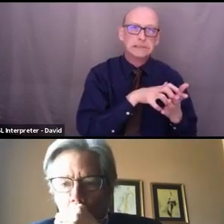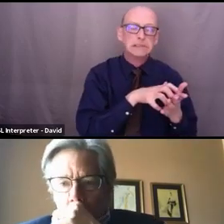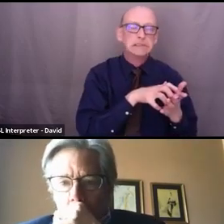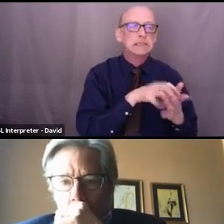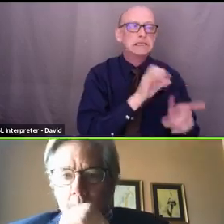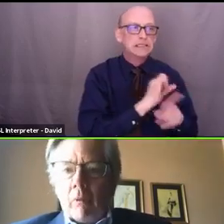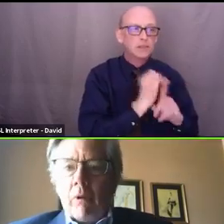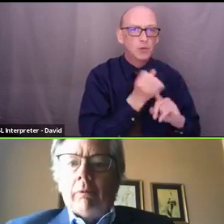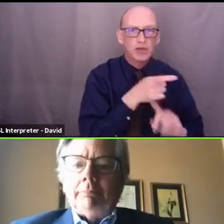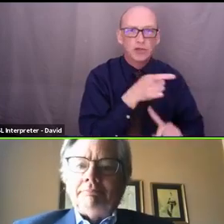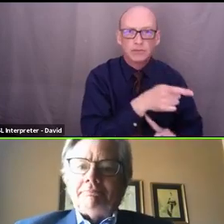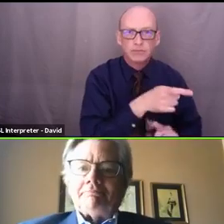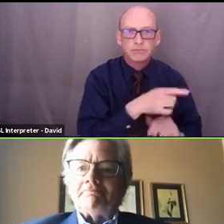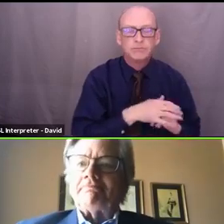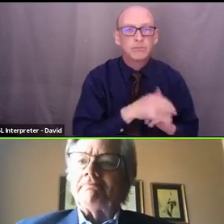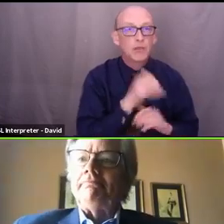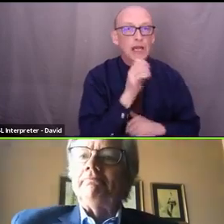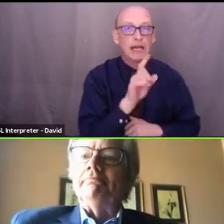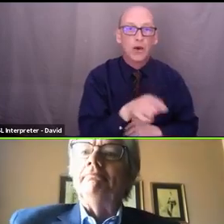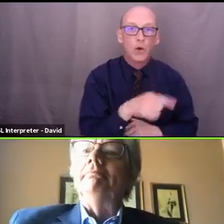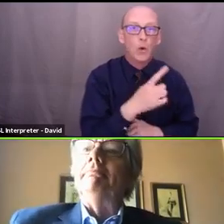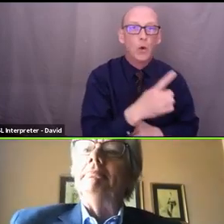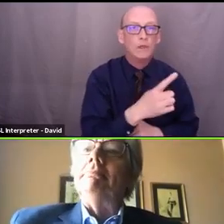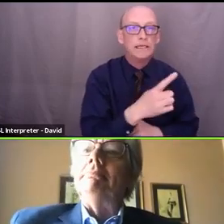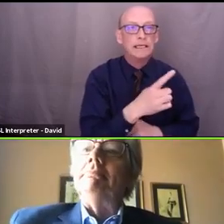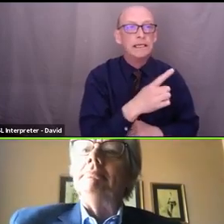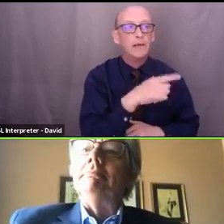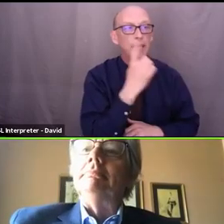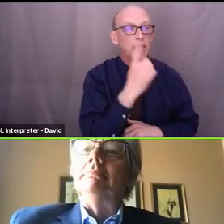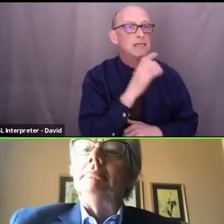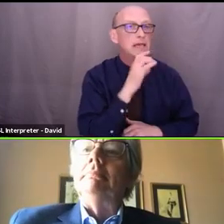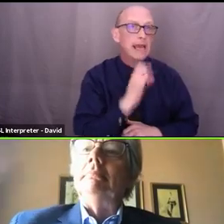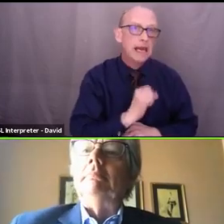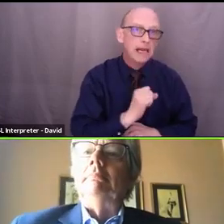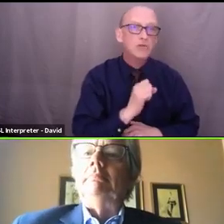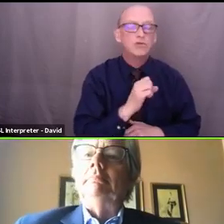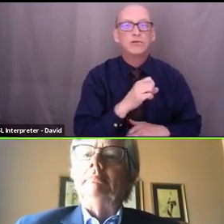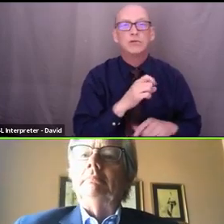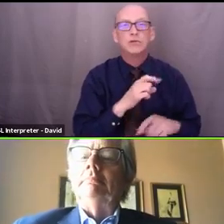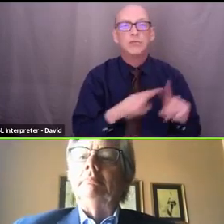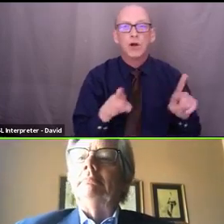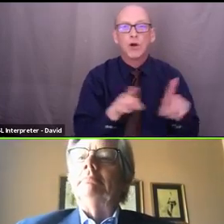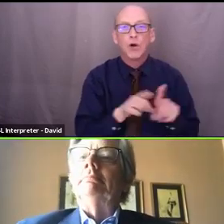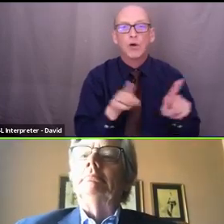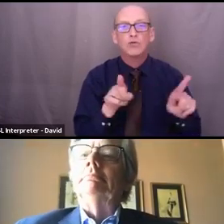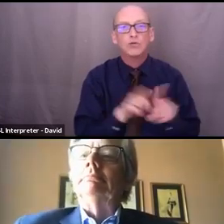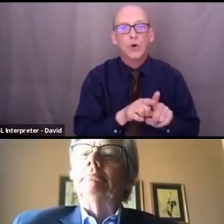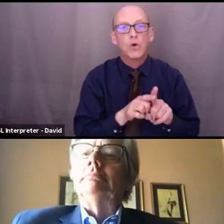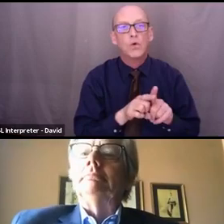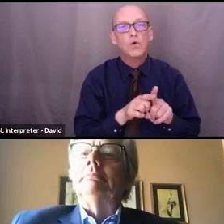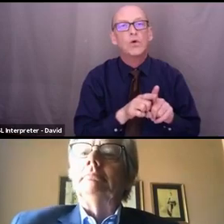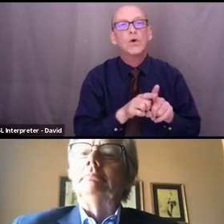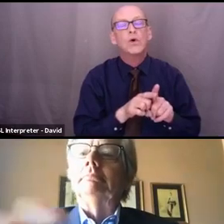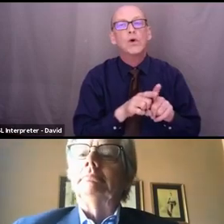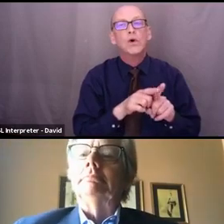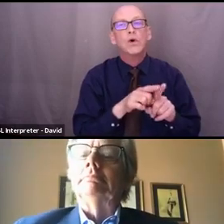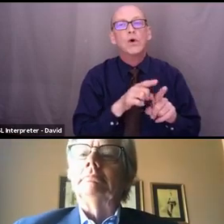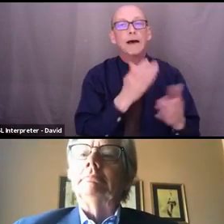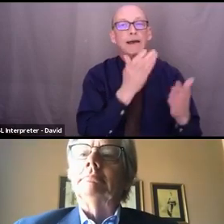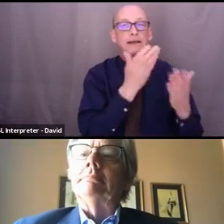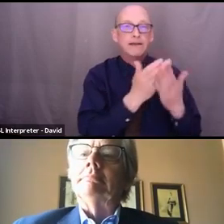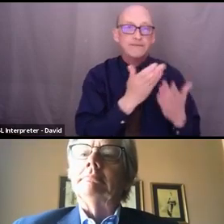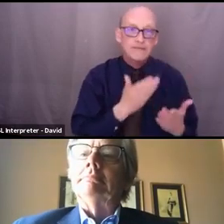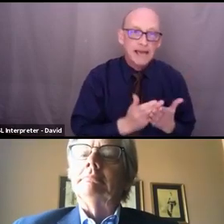situations, not only by the nature of their age, but also by the